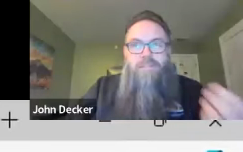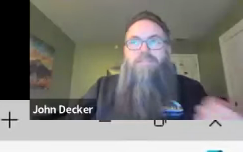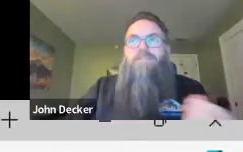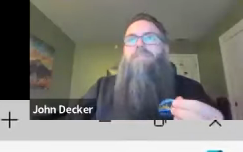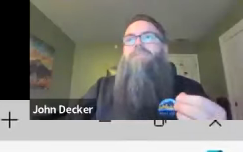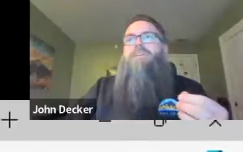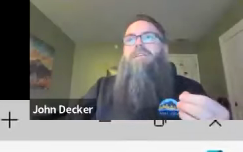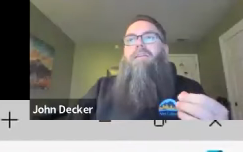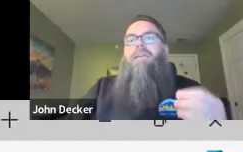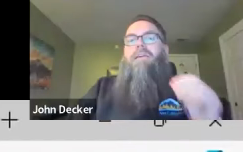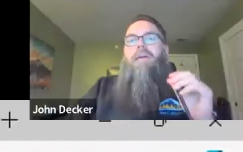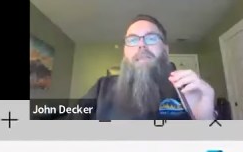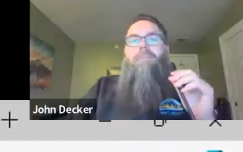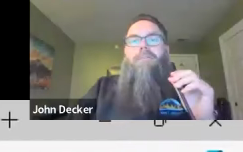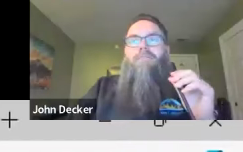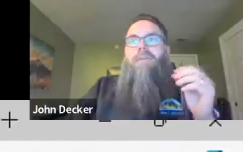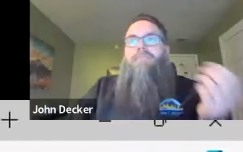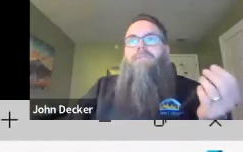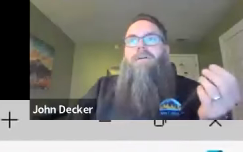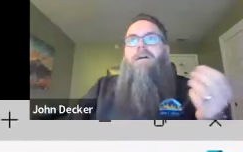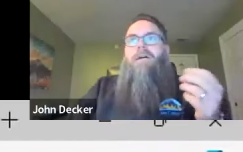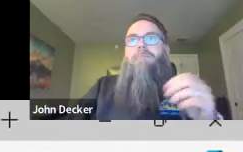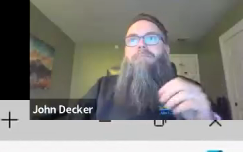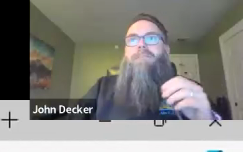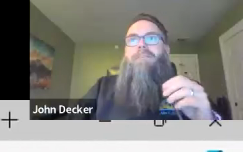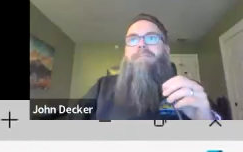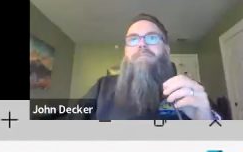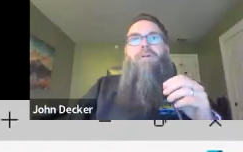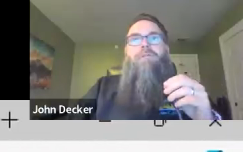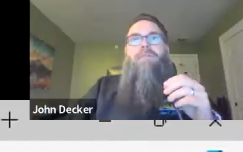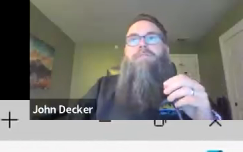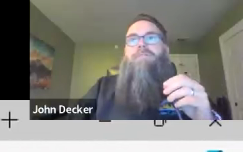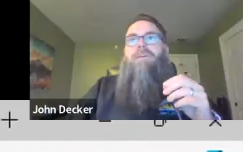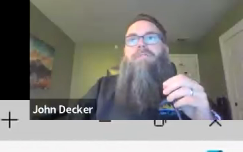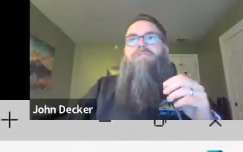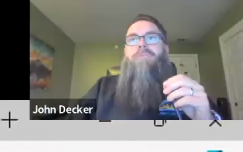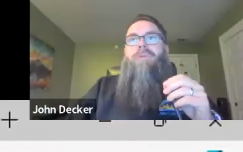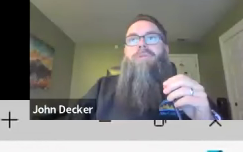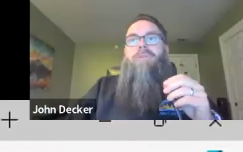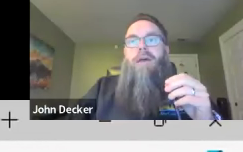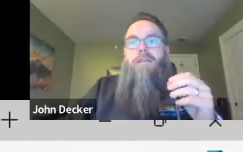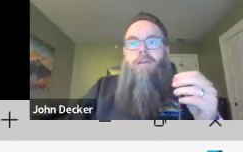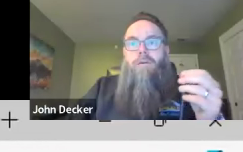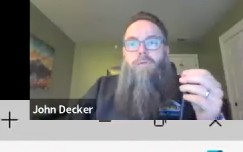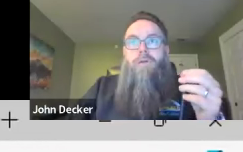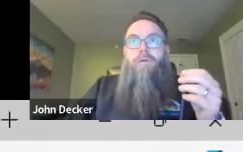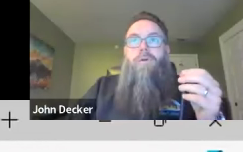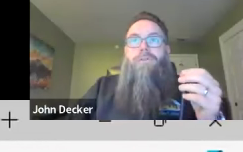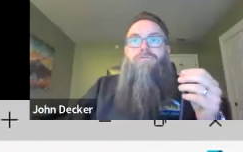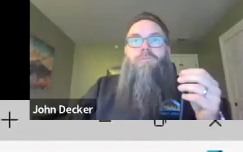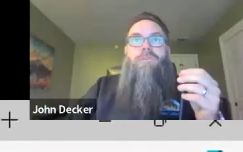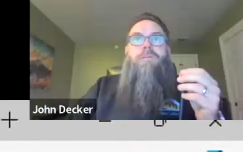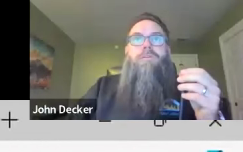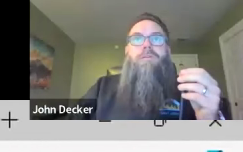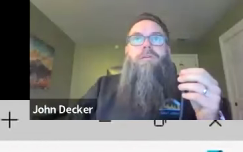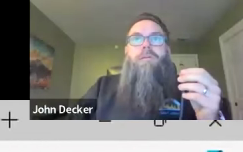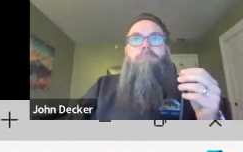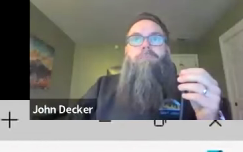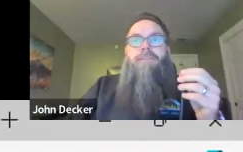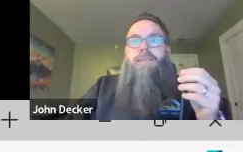really changed significantly. And that means that we have to assess all of these and determine whether or not we are going to